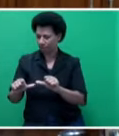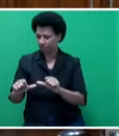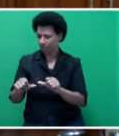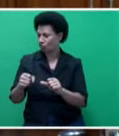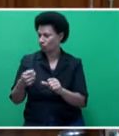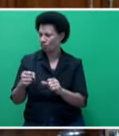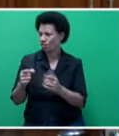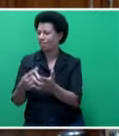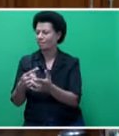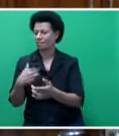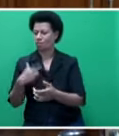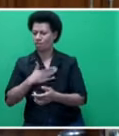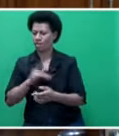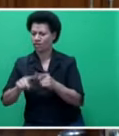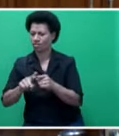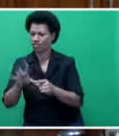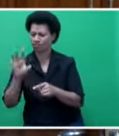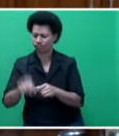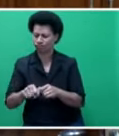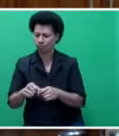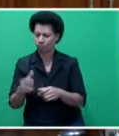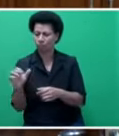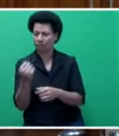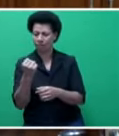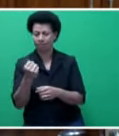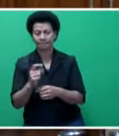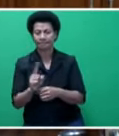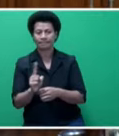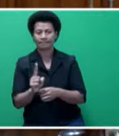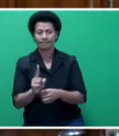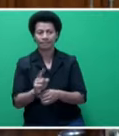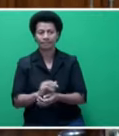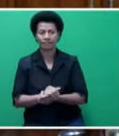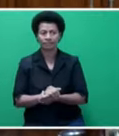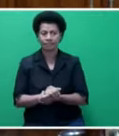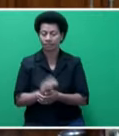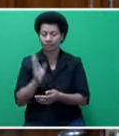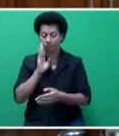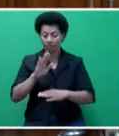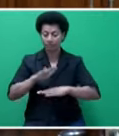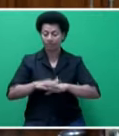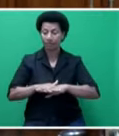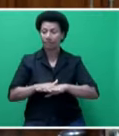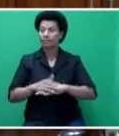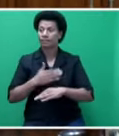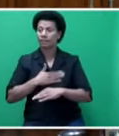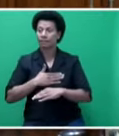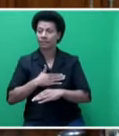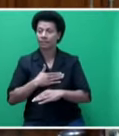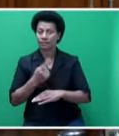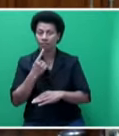quick win through this. Before, Mr. Speaker, sir, I sit down, I also would like to address the